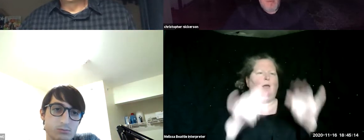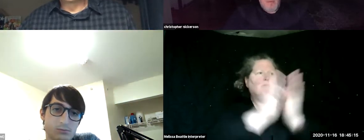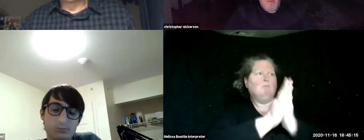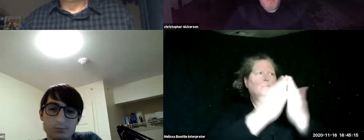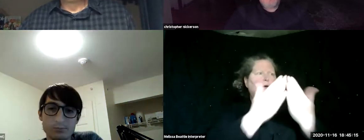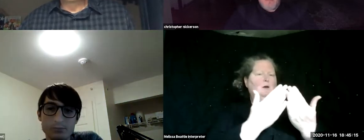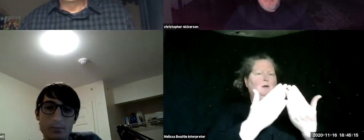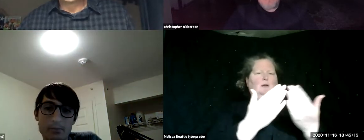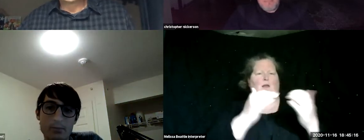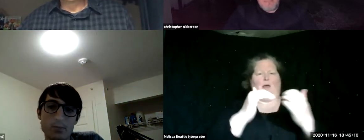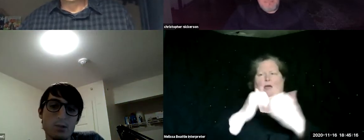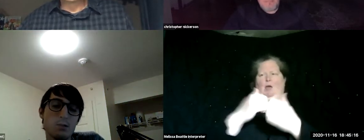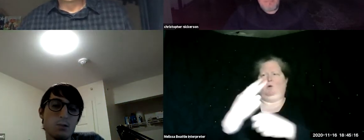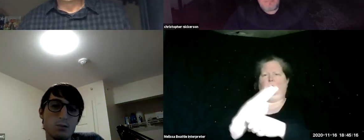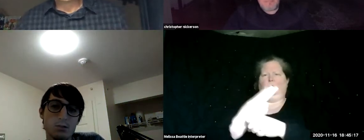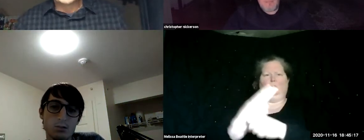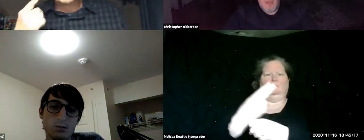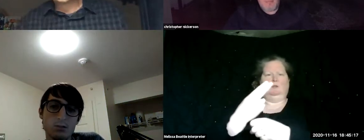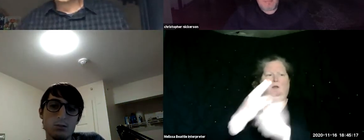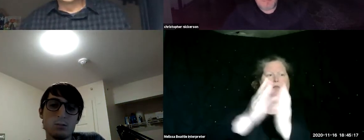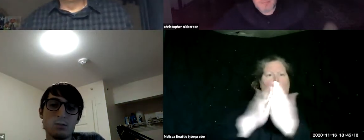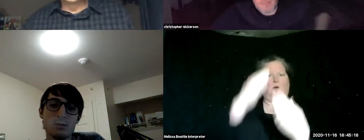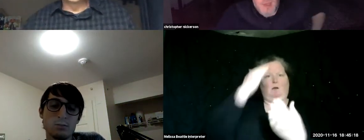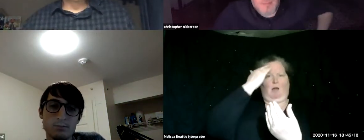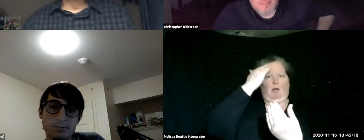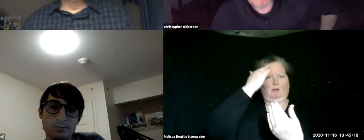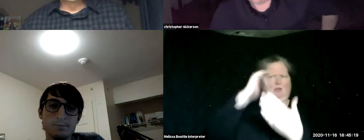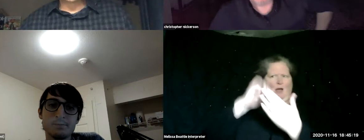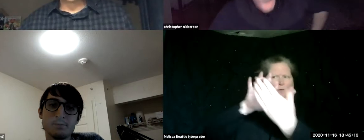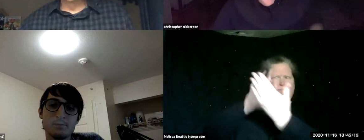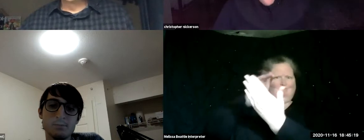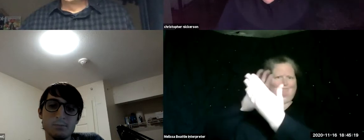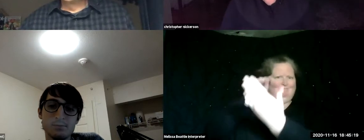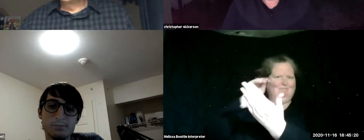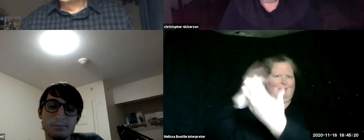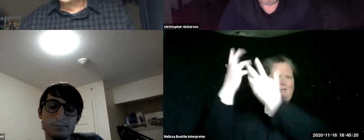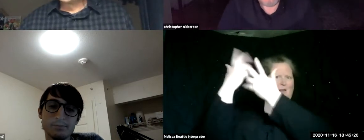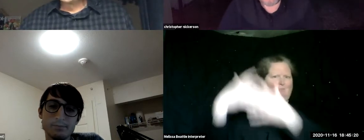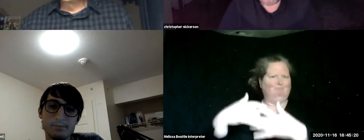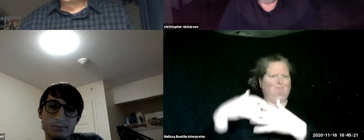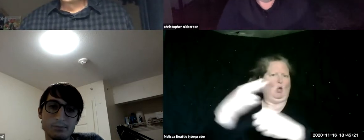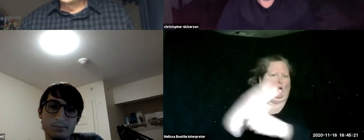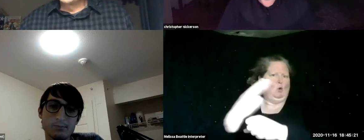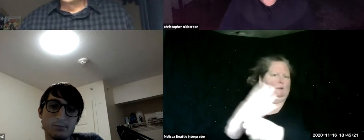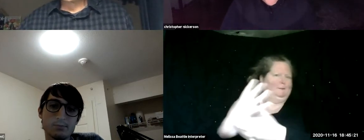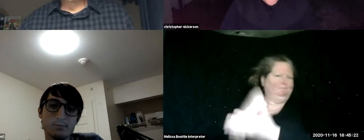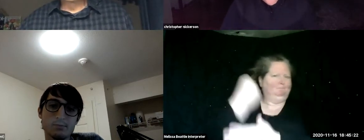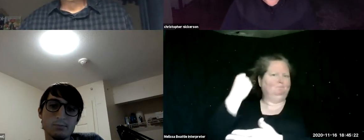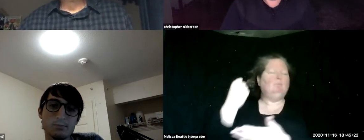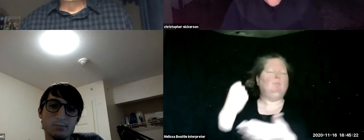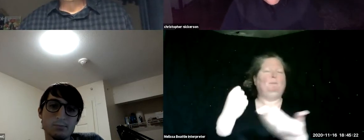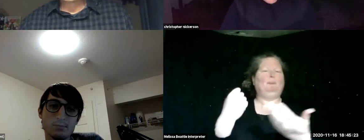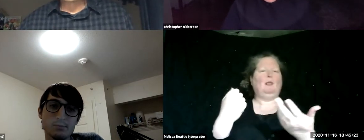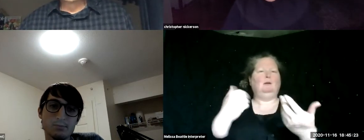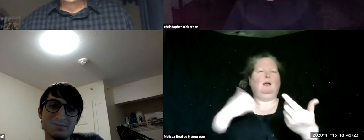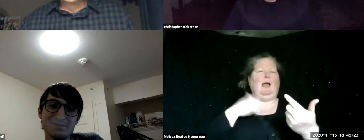knowledge or convey the knowledge that's in the book into the head? Yeah. Right. And how do we still do that? Right. Anyway. Totally. I'll get off my